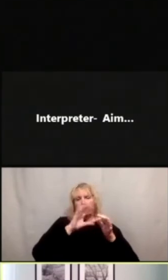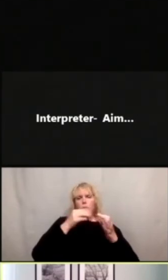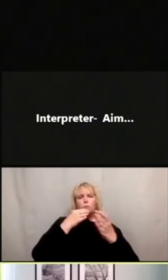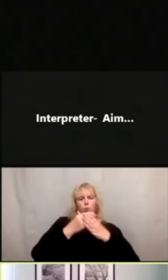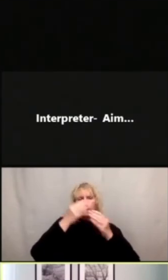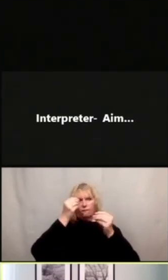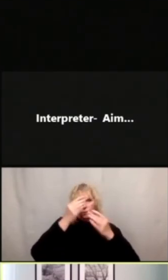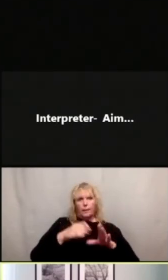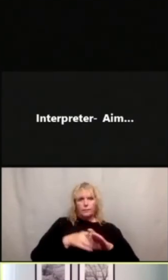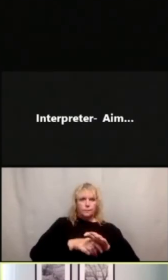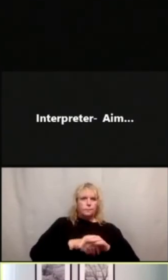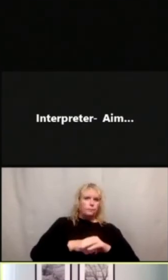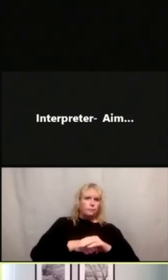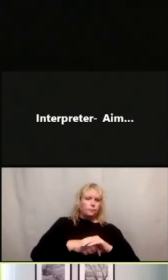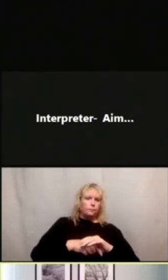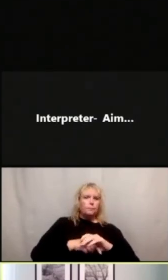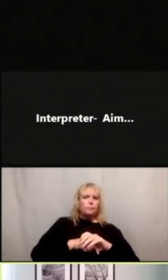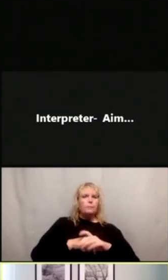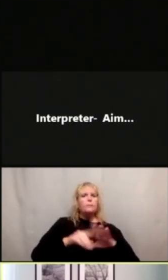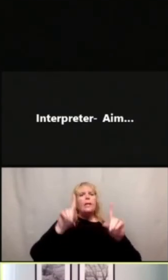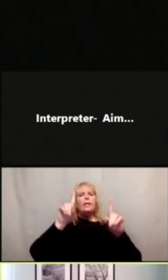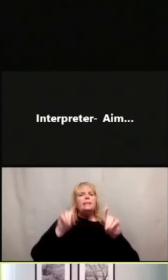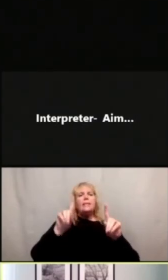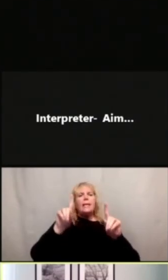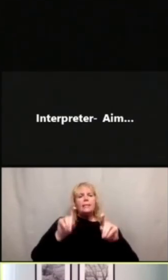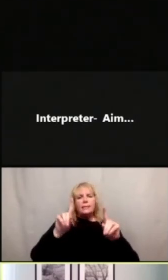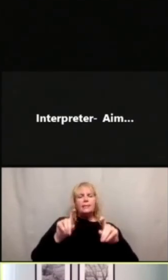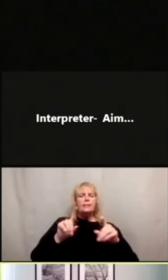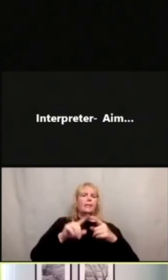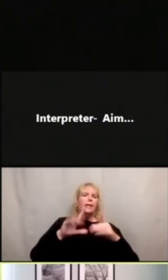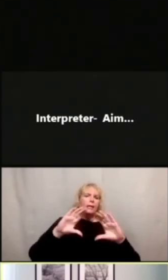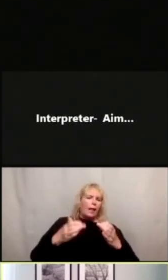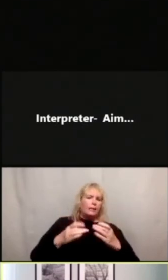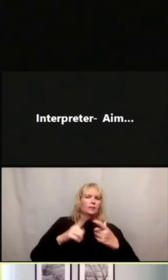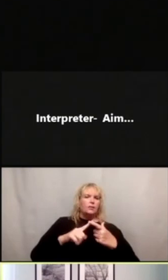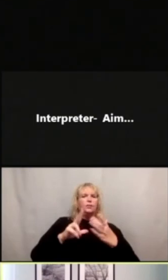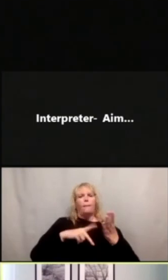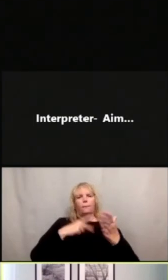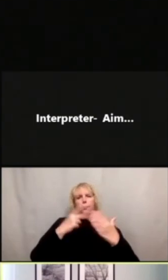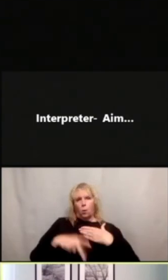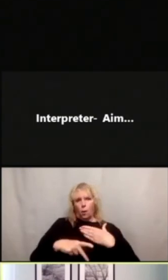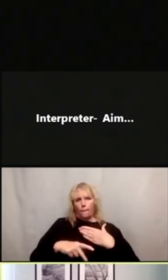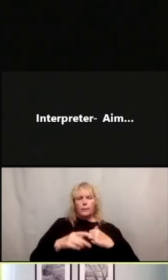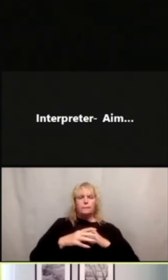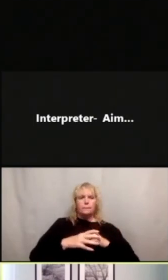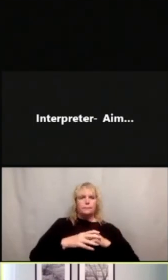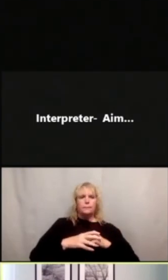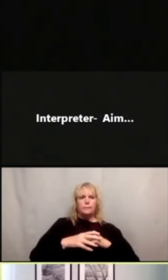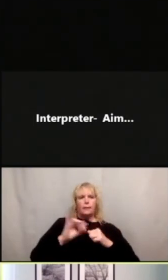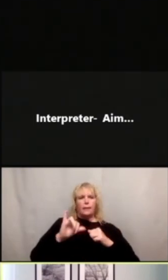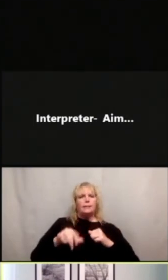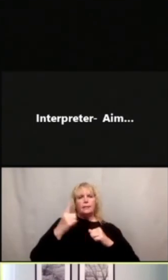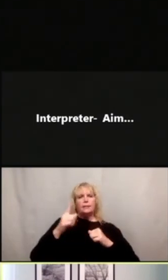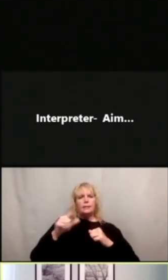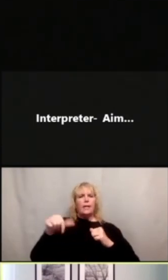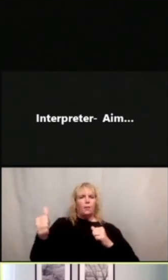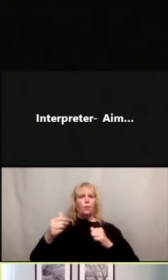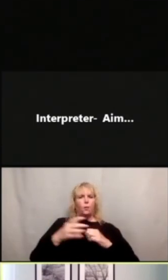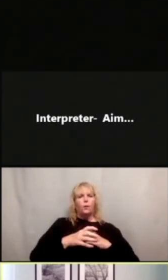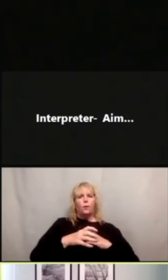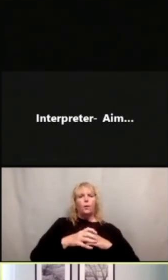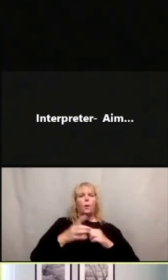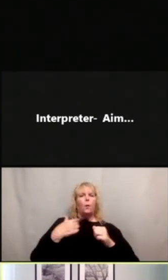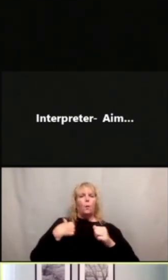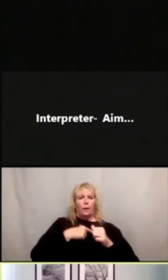on needs. Testing materials, classes, and programs with adult education students is another one. So we